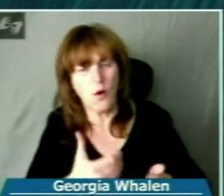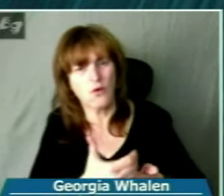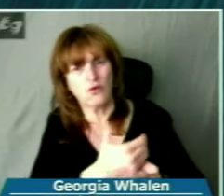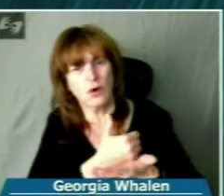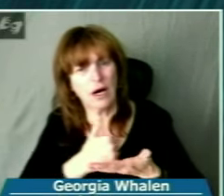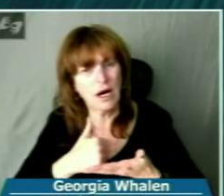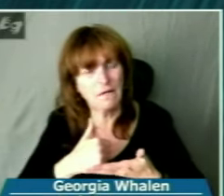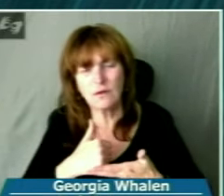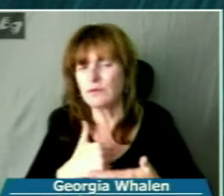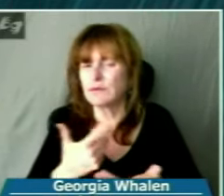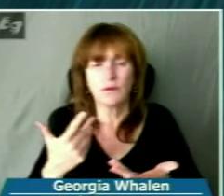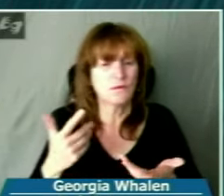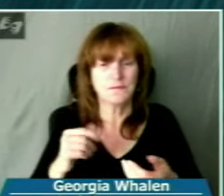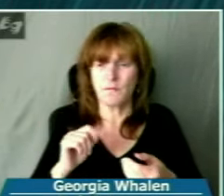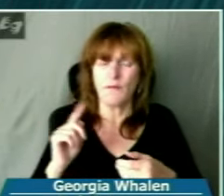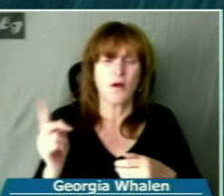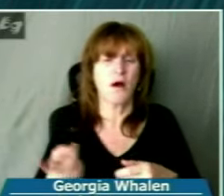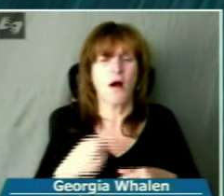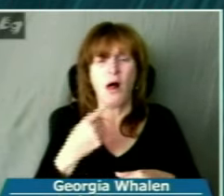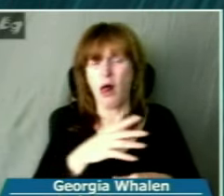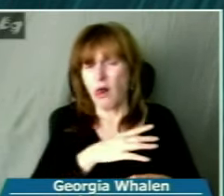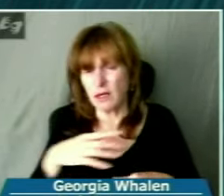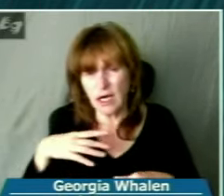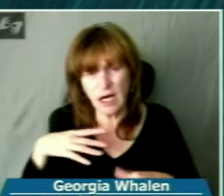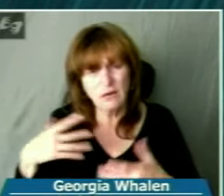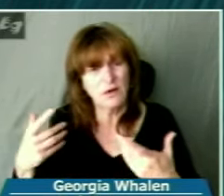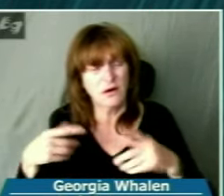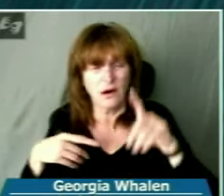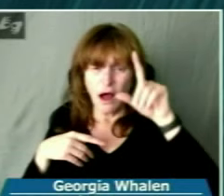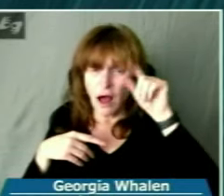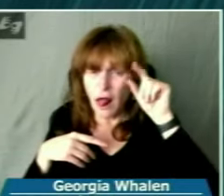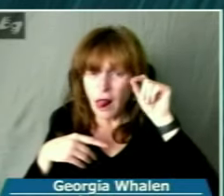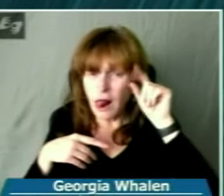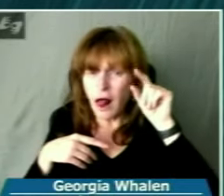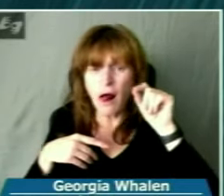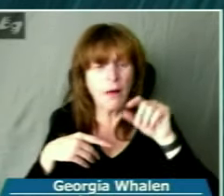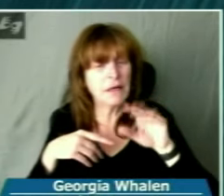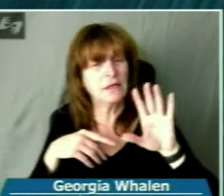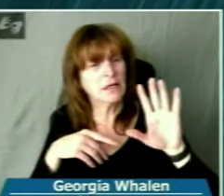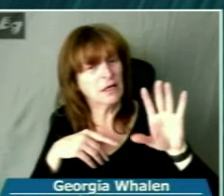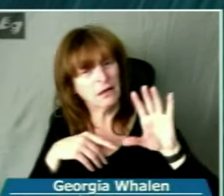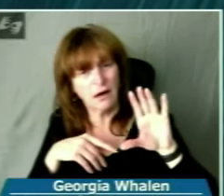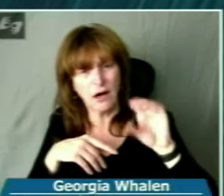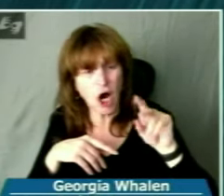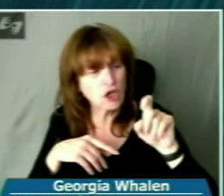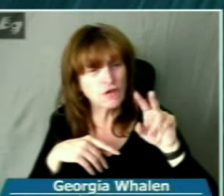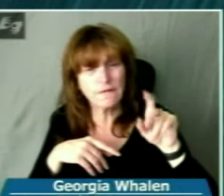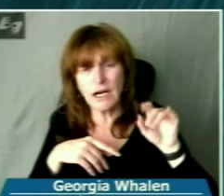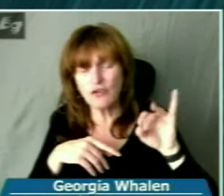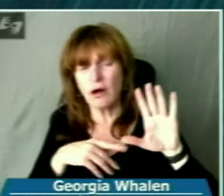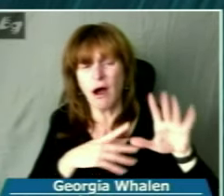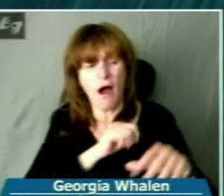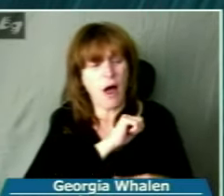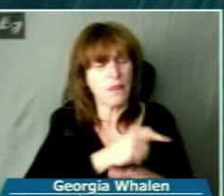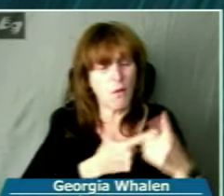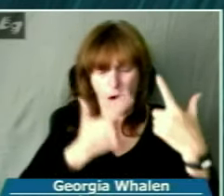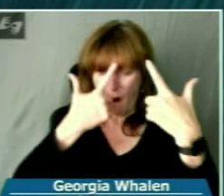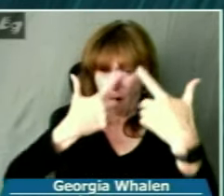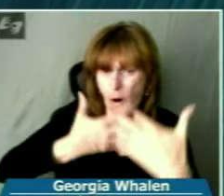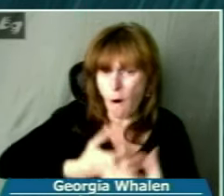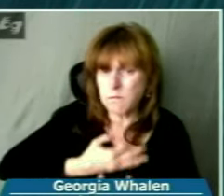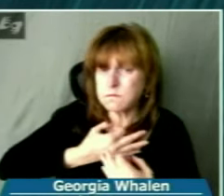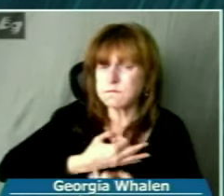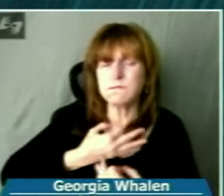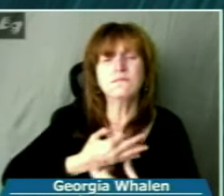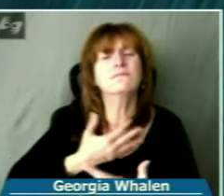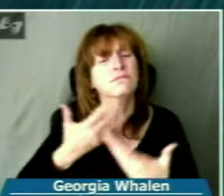by a recommendation from the Hamilton Conservation Authority to shut down the Wild Waterworks for the remainder of this year. So